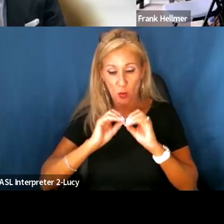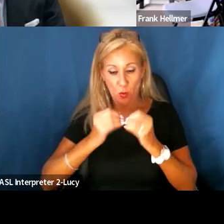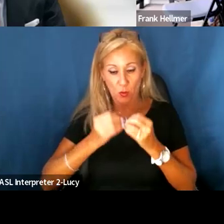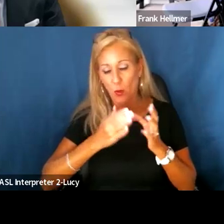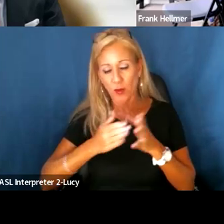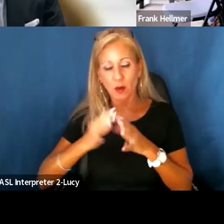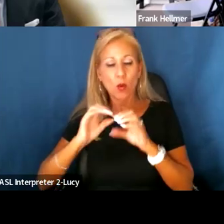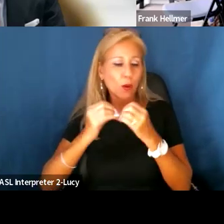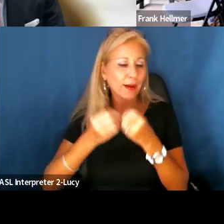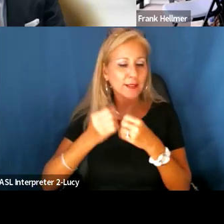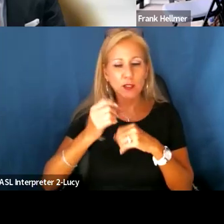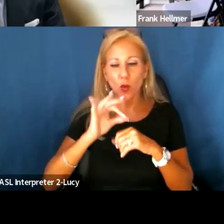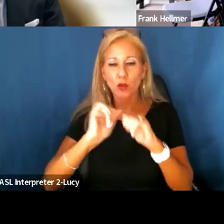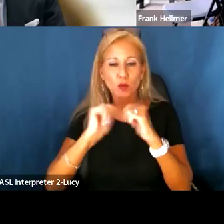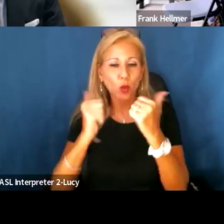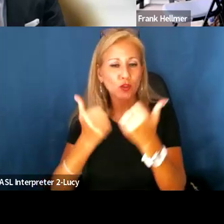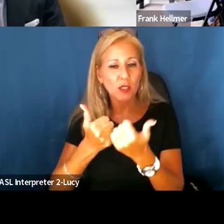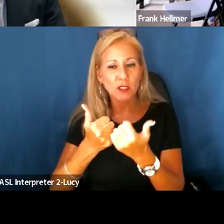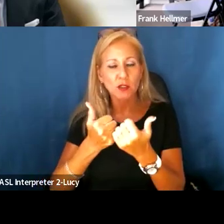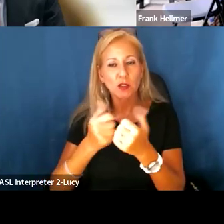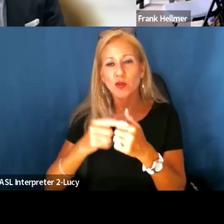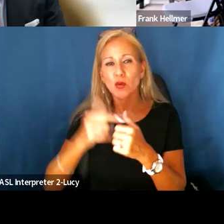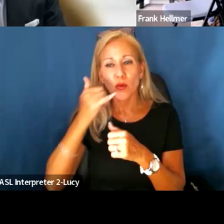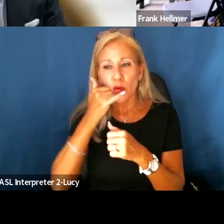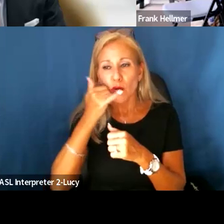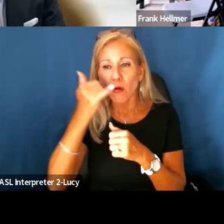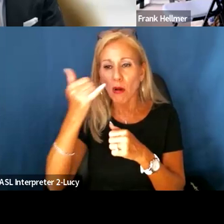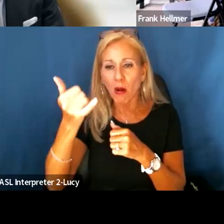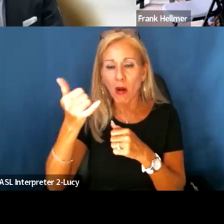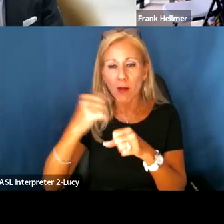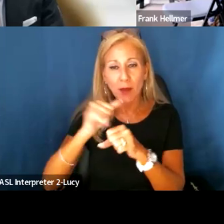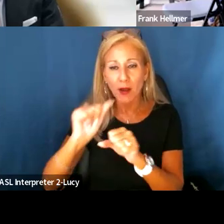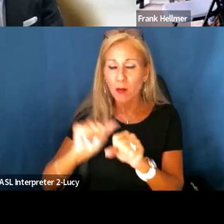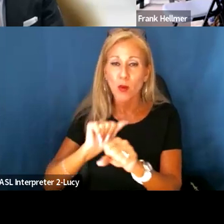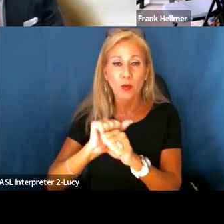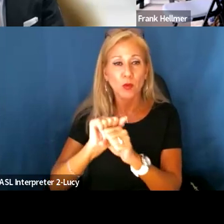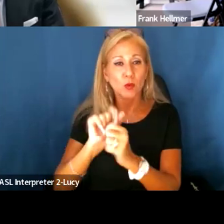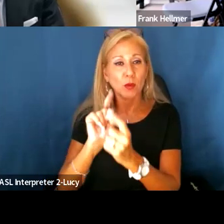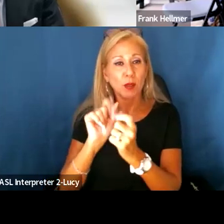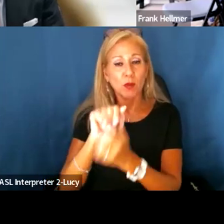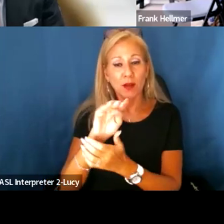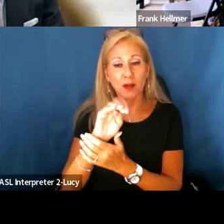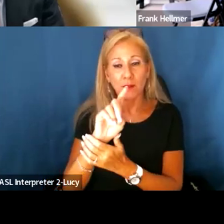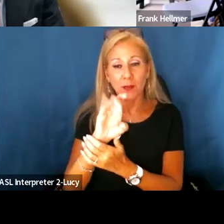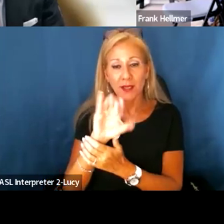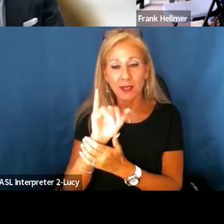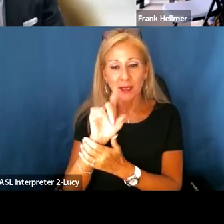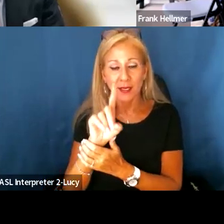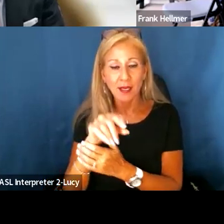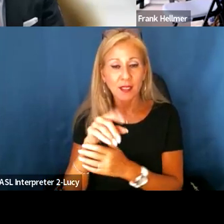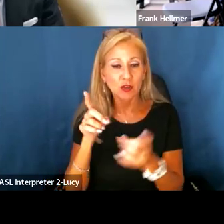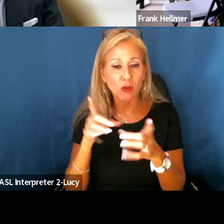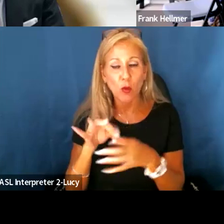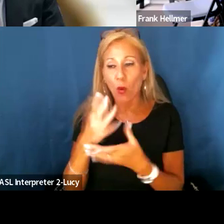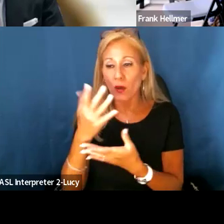organization, association, just to call up and make an appointment to meet with the Medicaid director or the DD